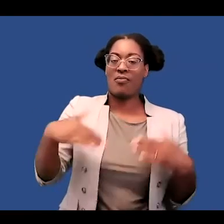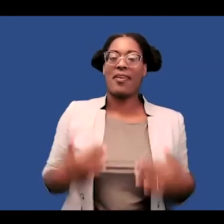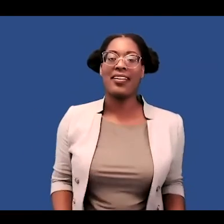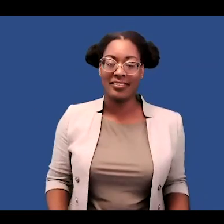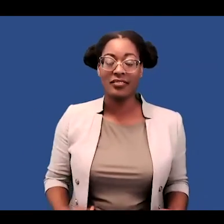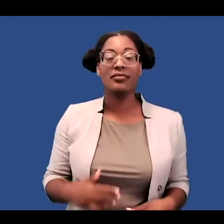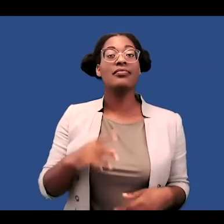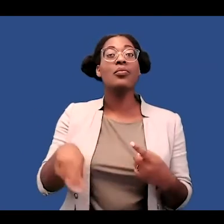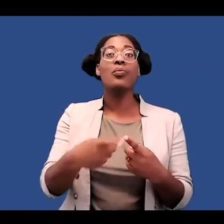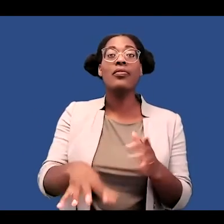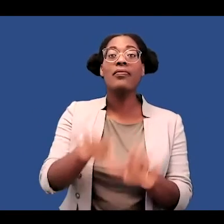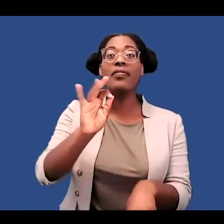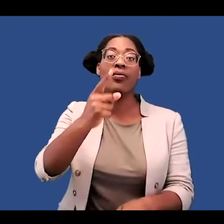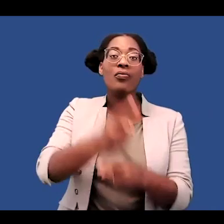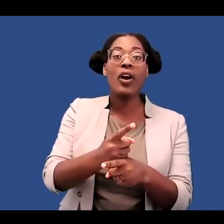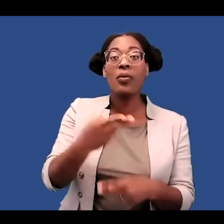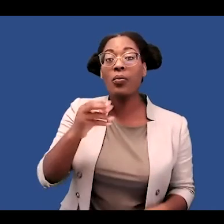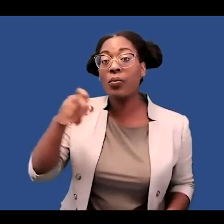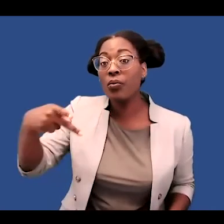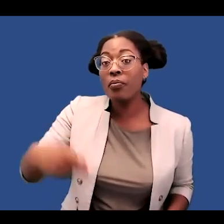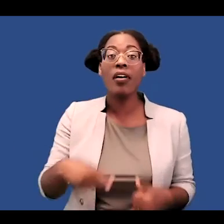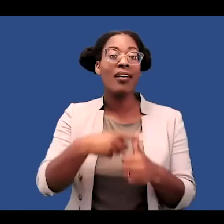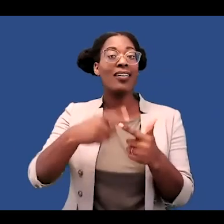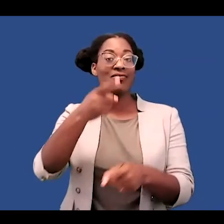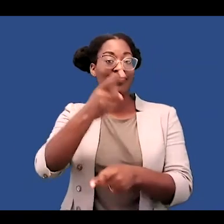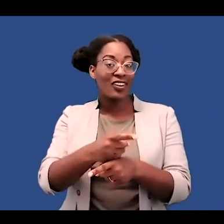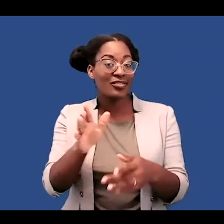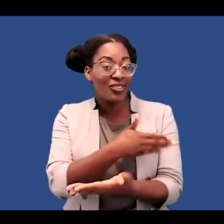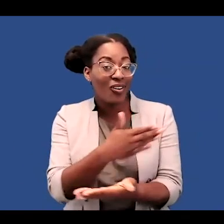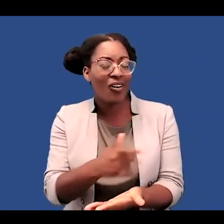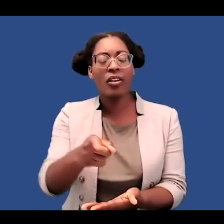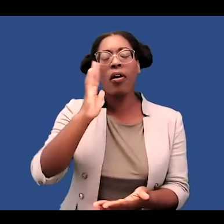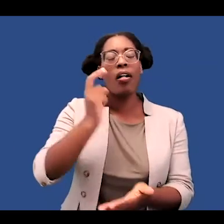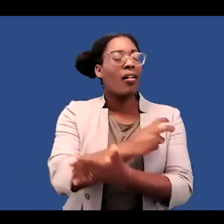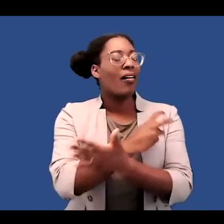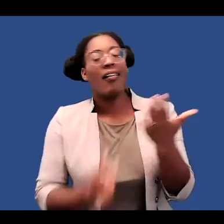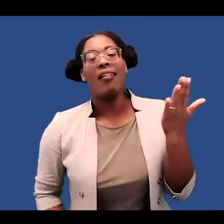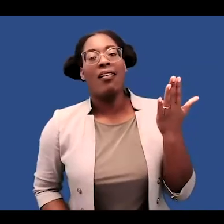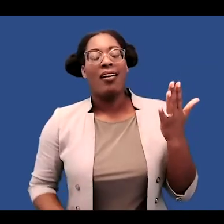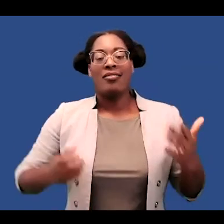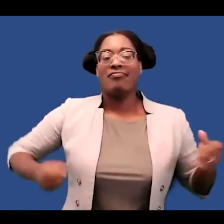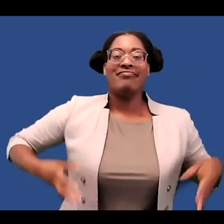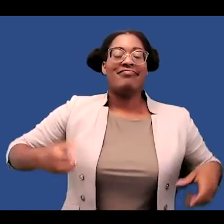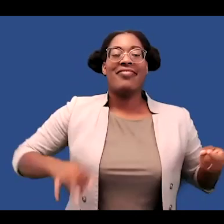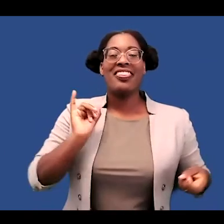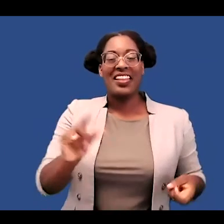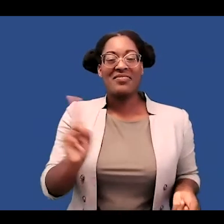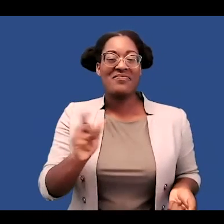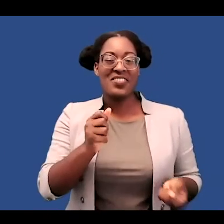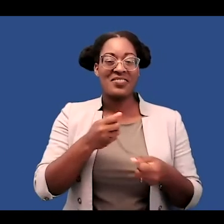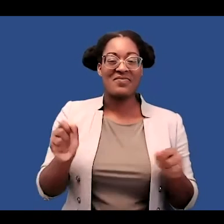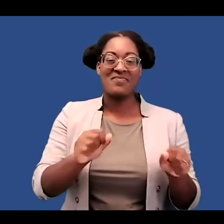But once you find the right hoop, you get the right song, you're going to lose yourself into this whole spin, and then that's where the magic